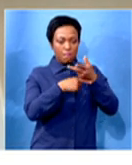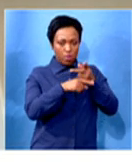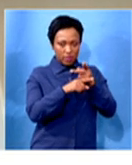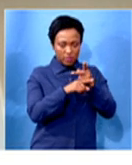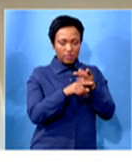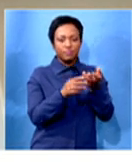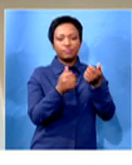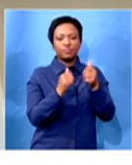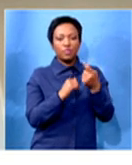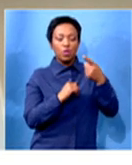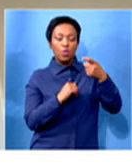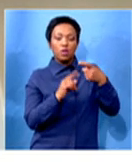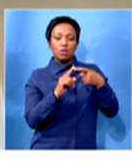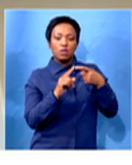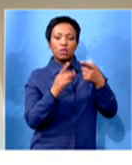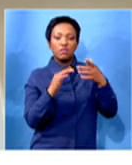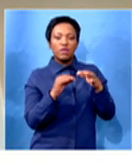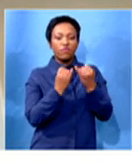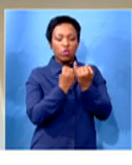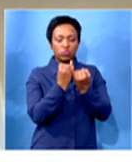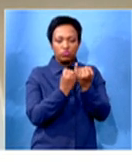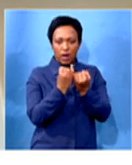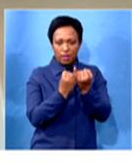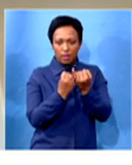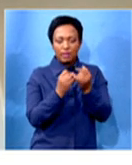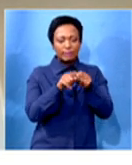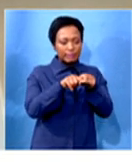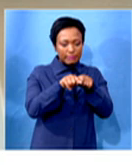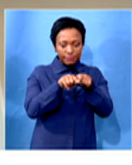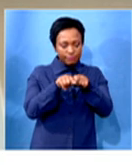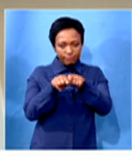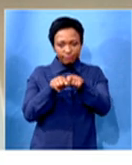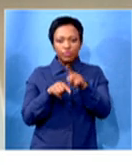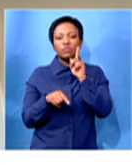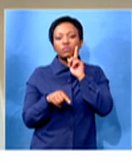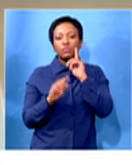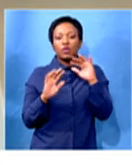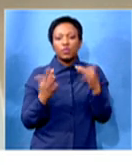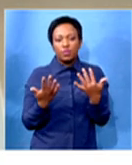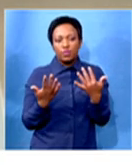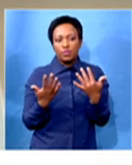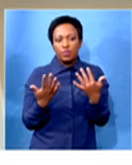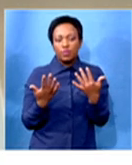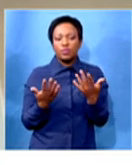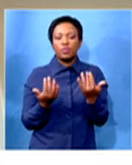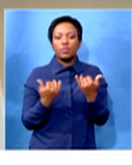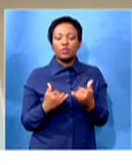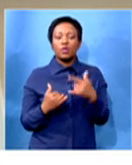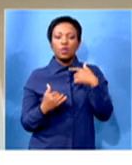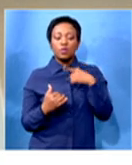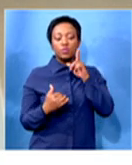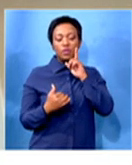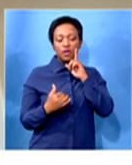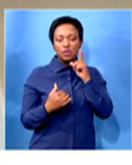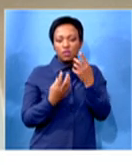of them actually a licensure trial. And all of this is to figure out, do these products